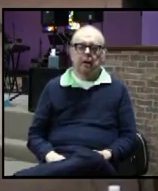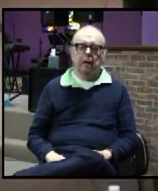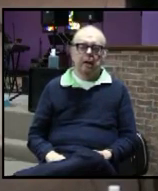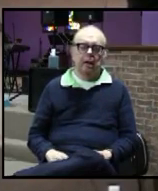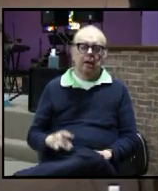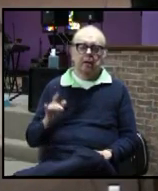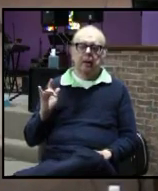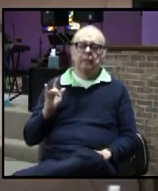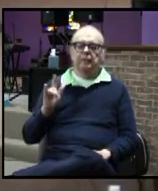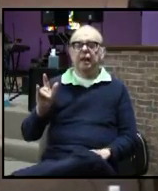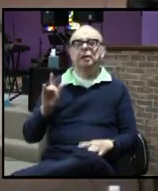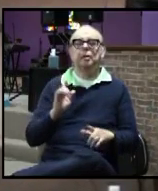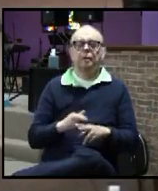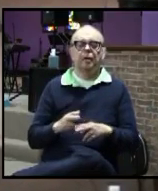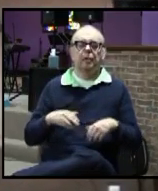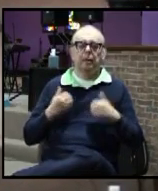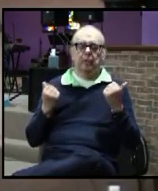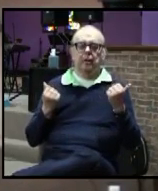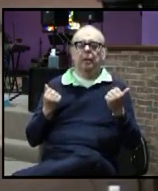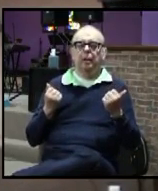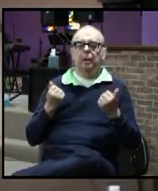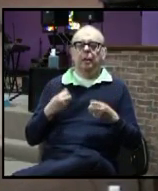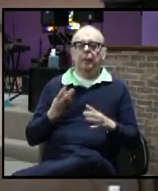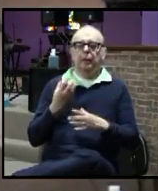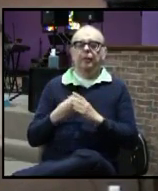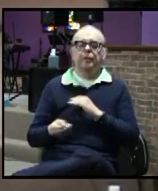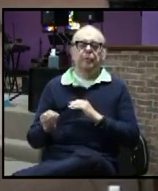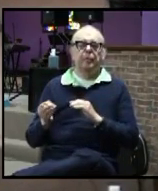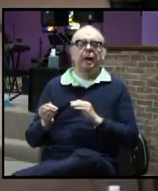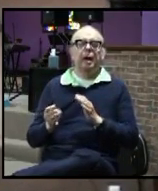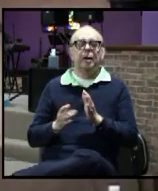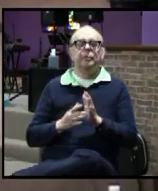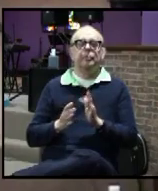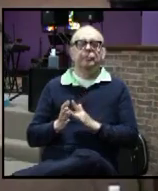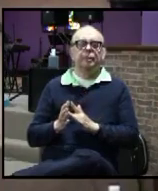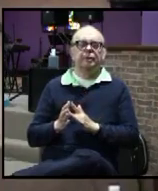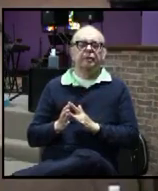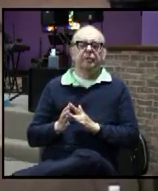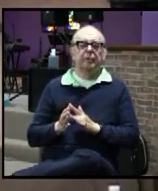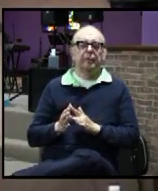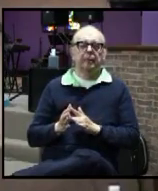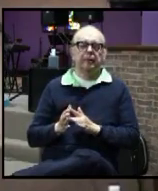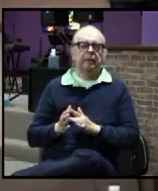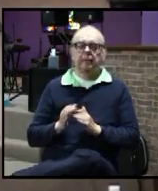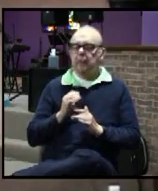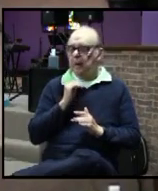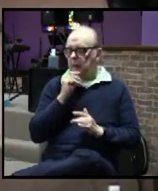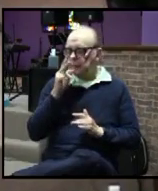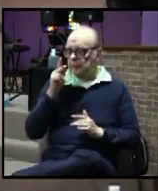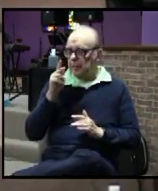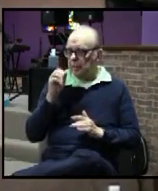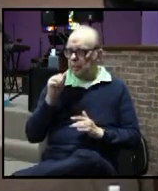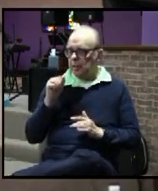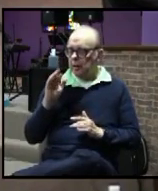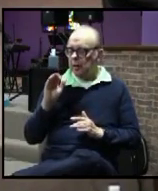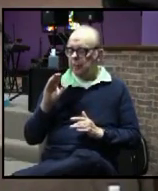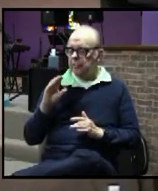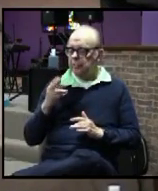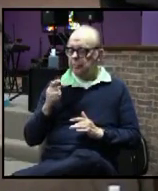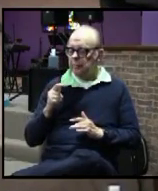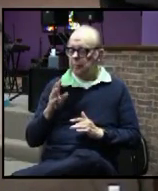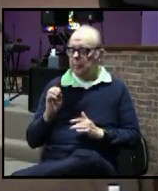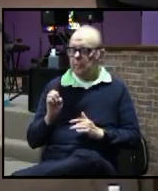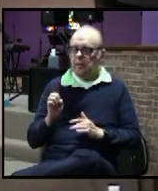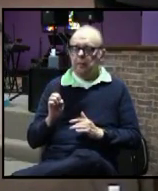If this plane called life is going down and my only way out of it is Jesus, that's all I'm taking. I don't have any other parachute. I'm not hoping on my